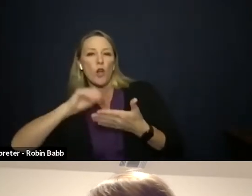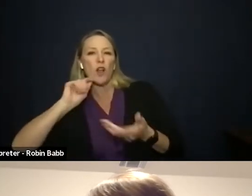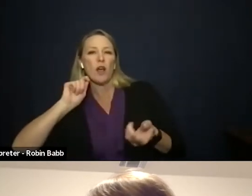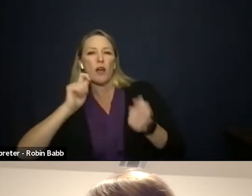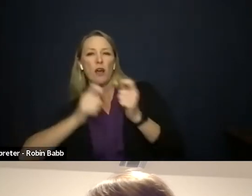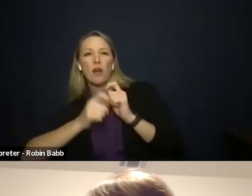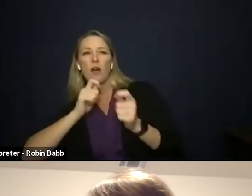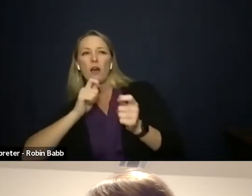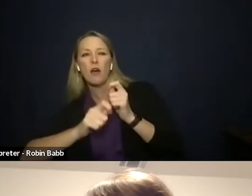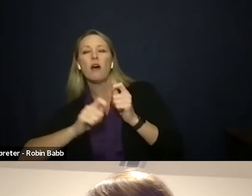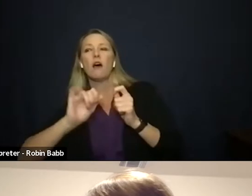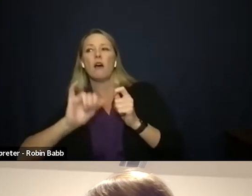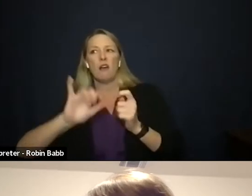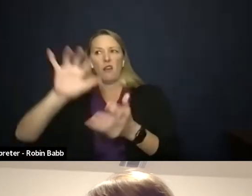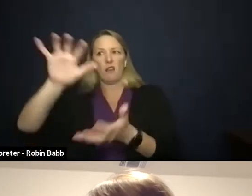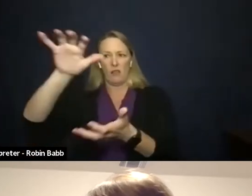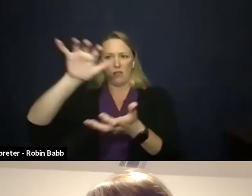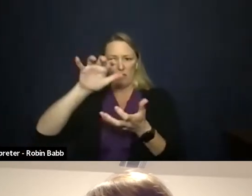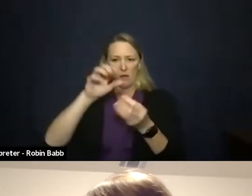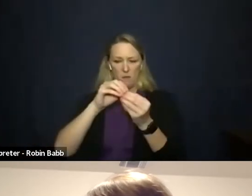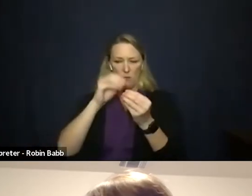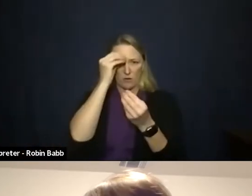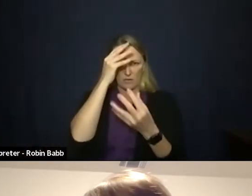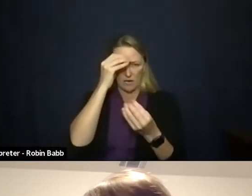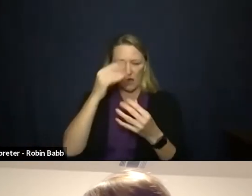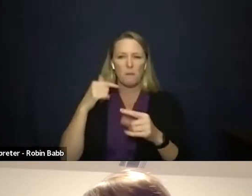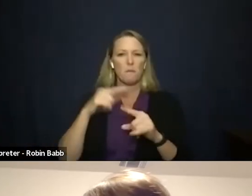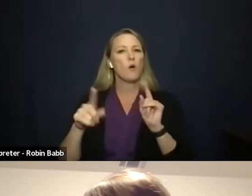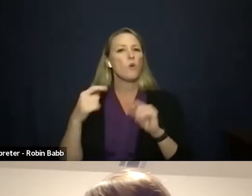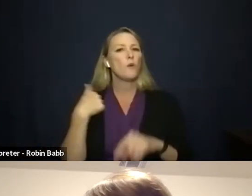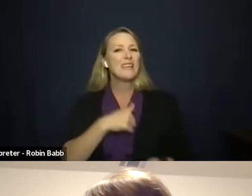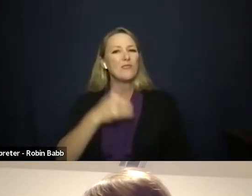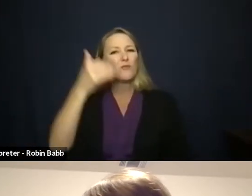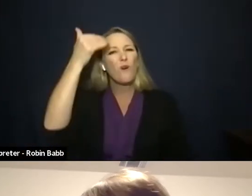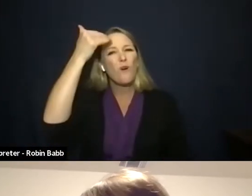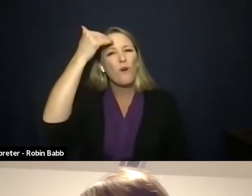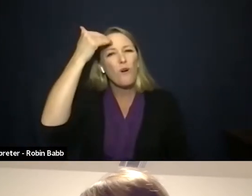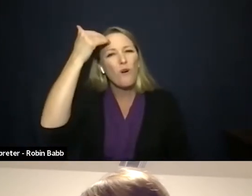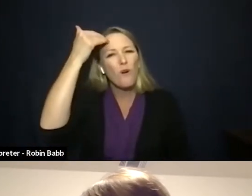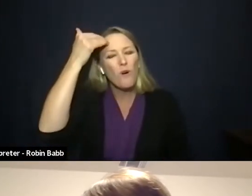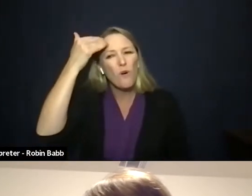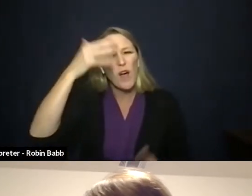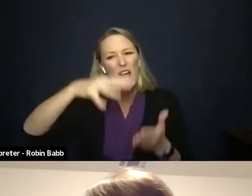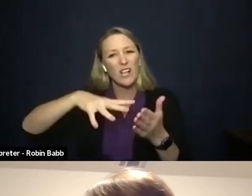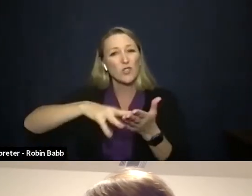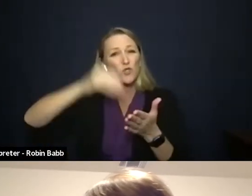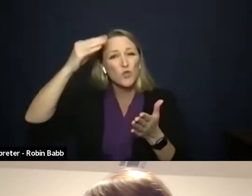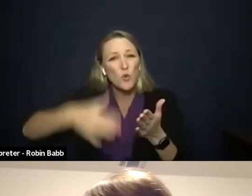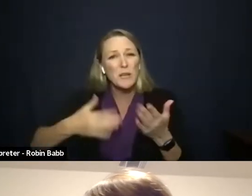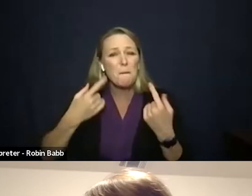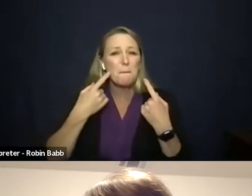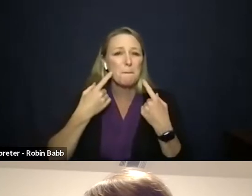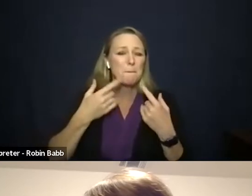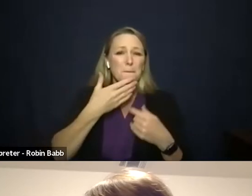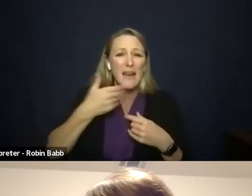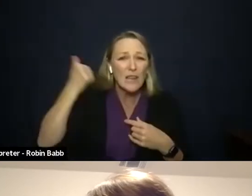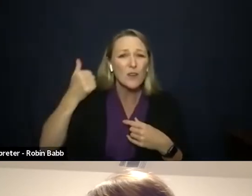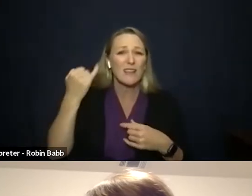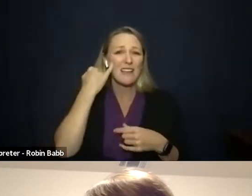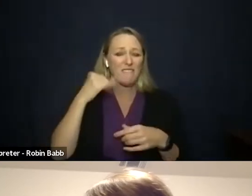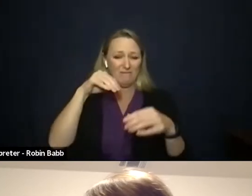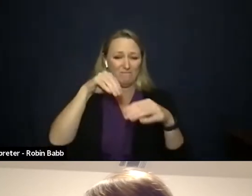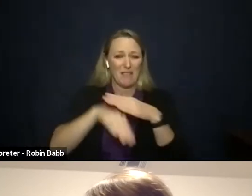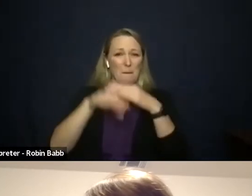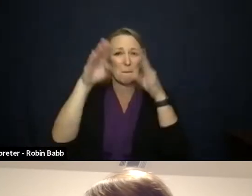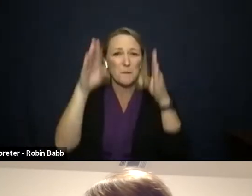that in person learning is best for students it's best for them academically socially emotionally and